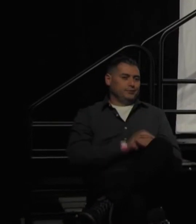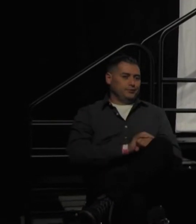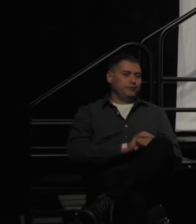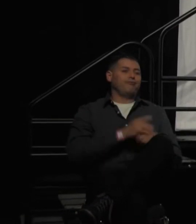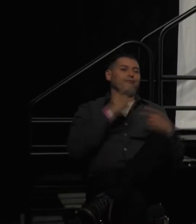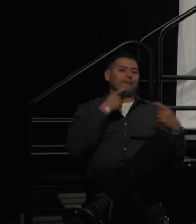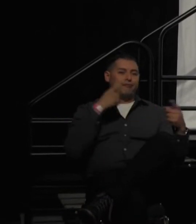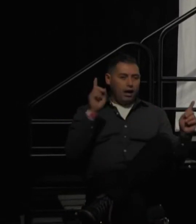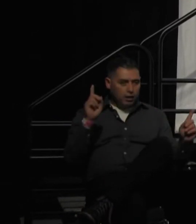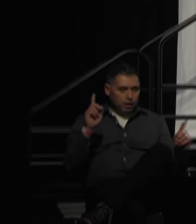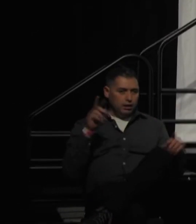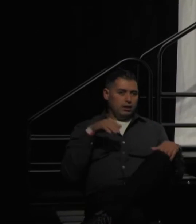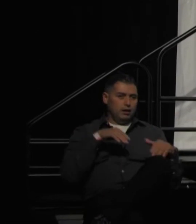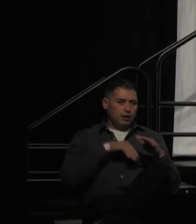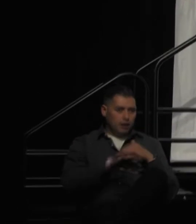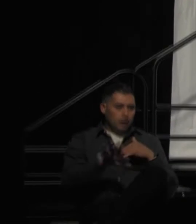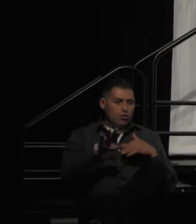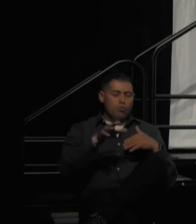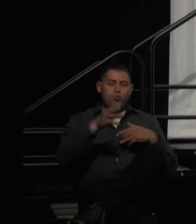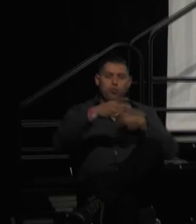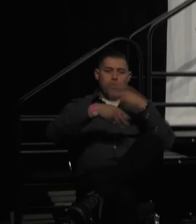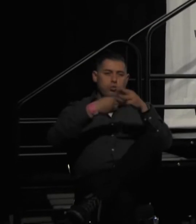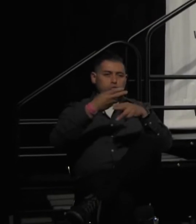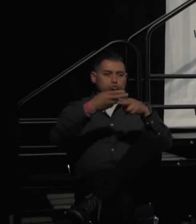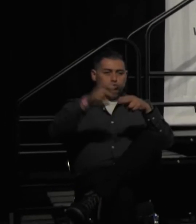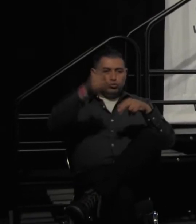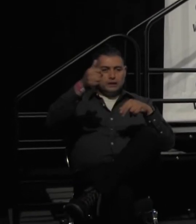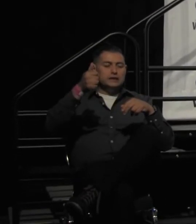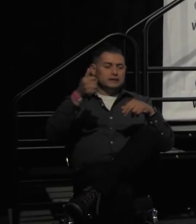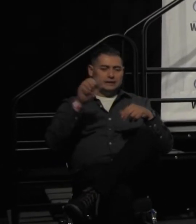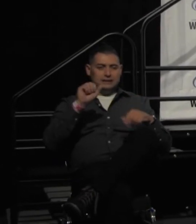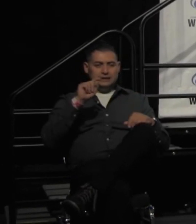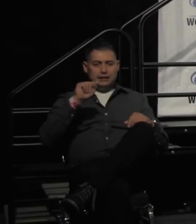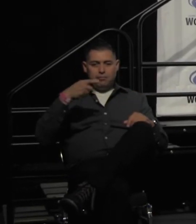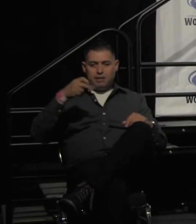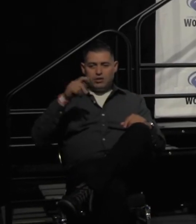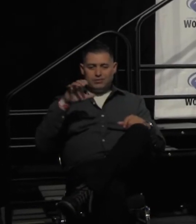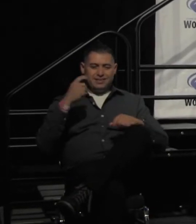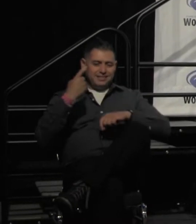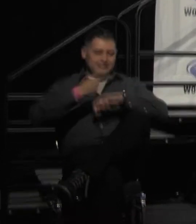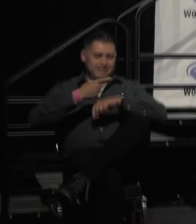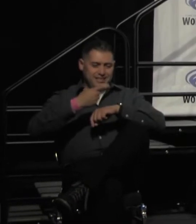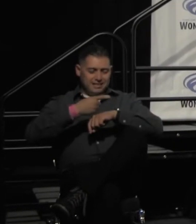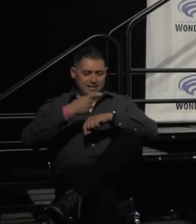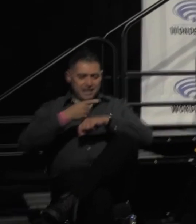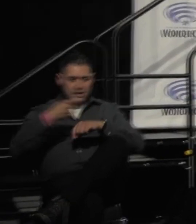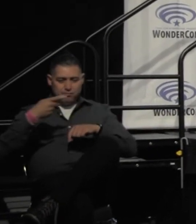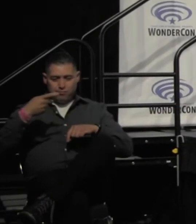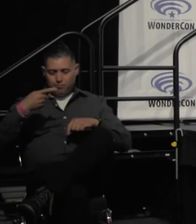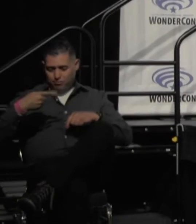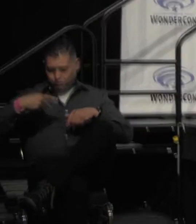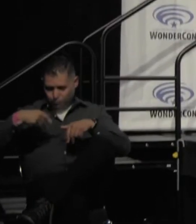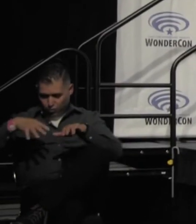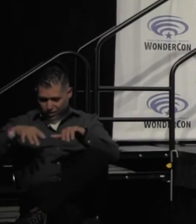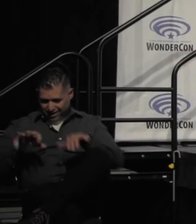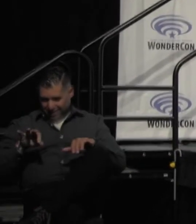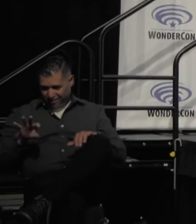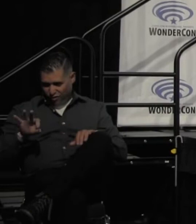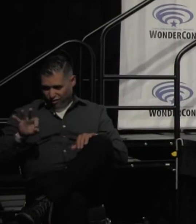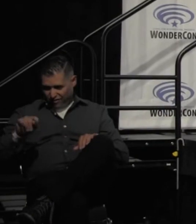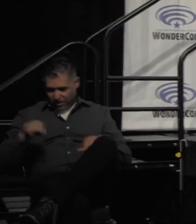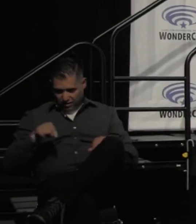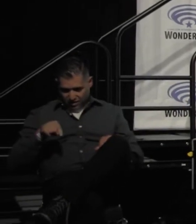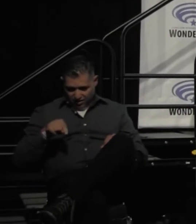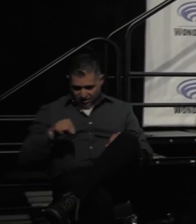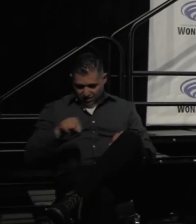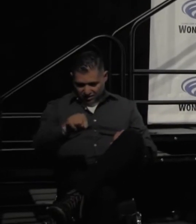finally got this built as the world's shortest St. Patrick's Day Parade because it's only 94 feet, Yeah, I could do that,